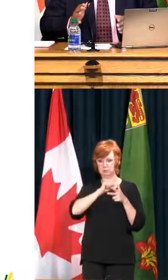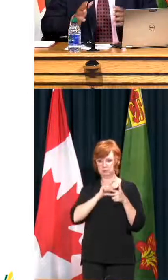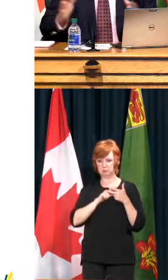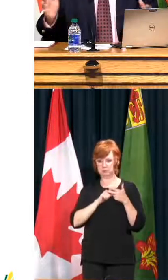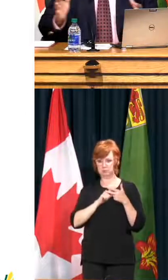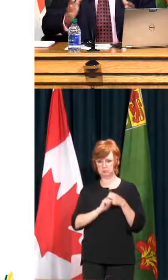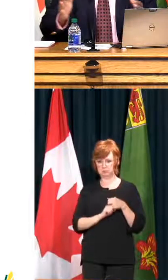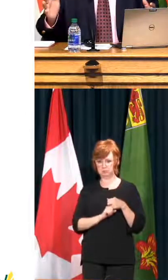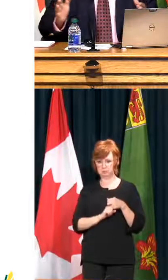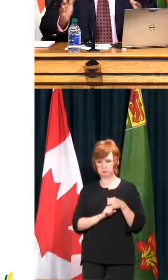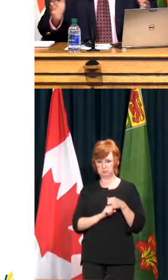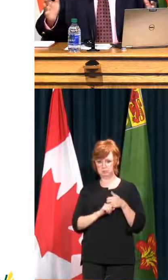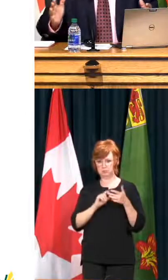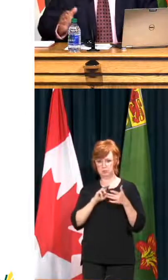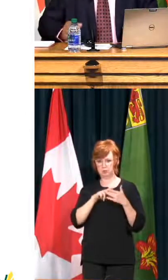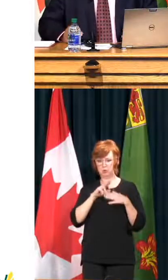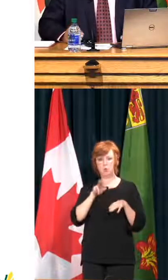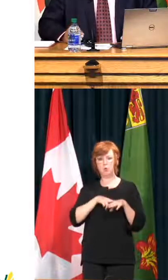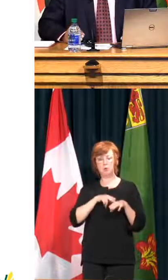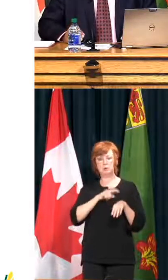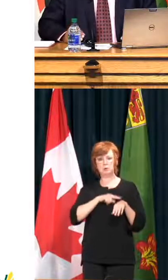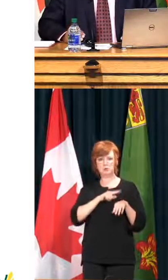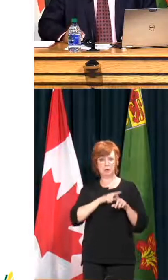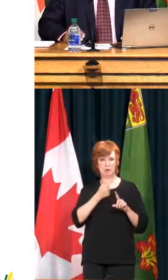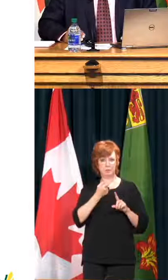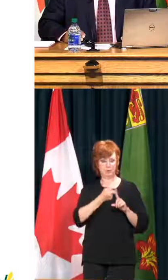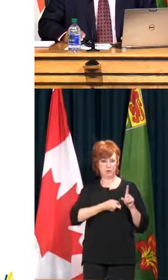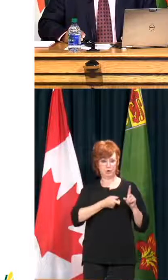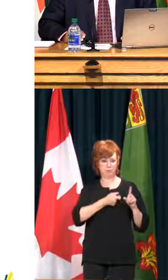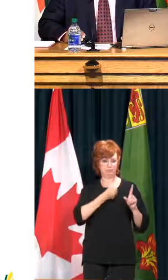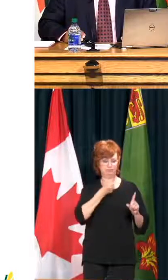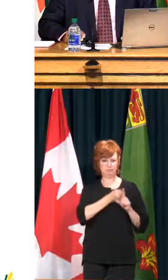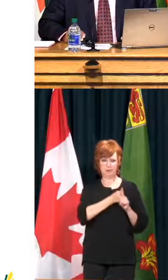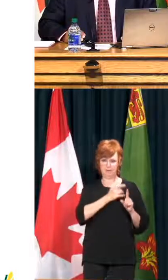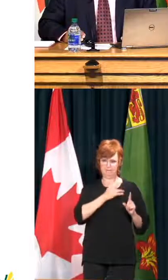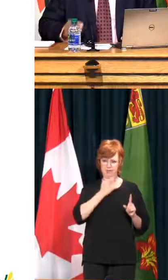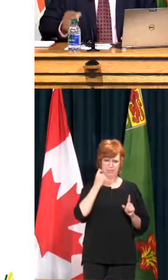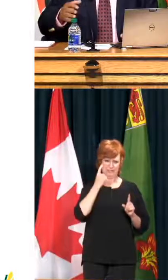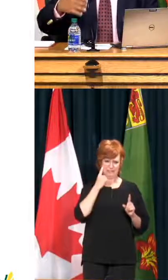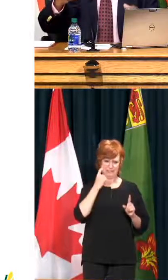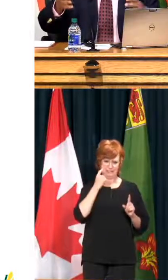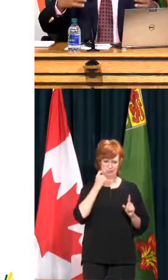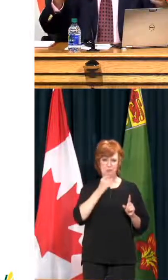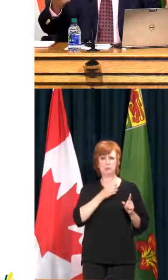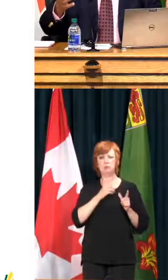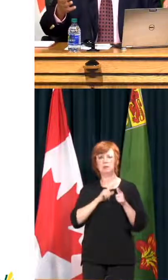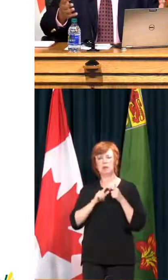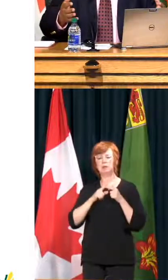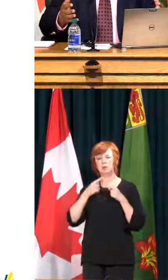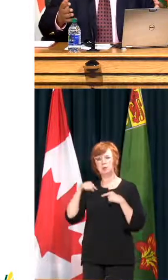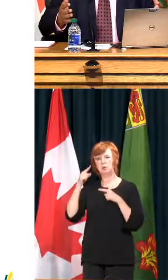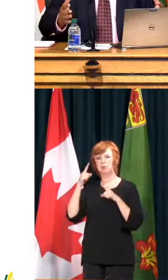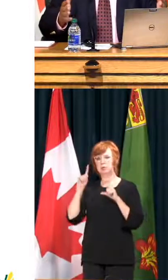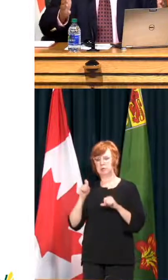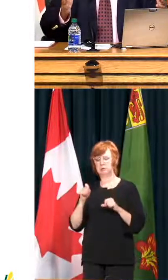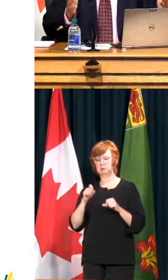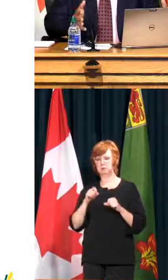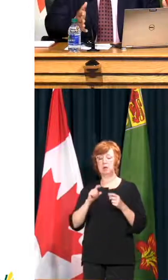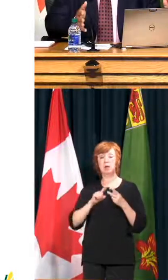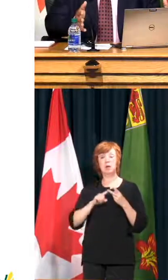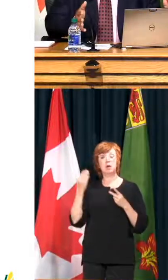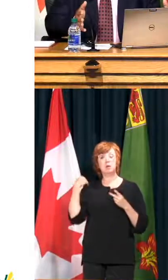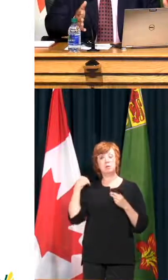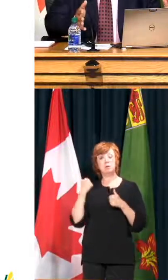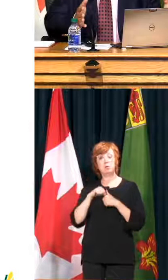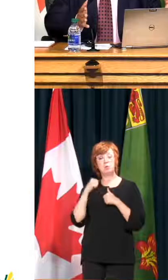onset to self-isolation seems to be not coming down, so that's something for us to watch. Obviously, when people were coming from overseas, they were